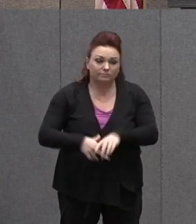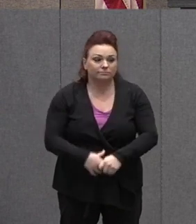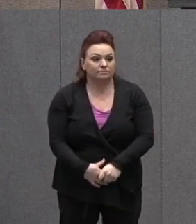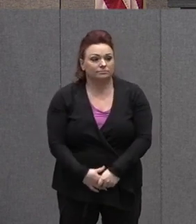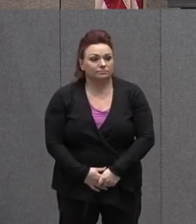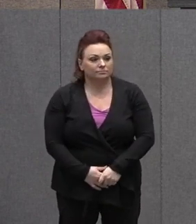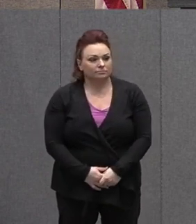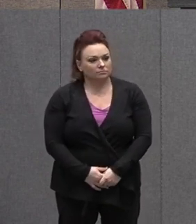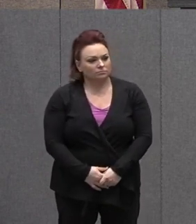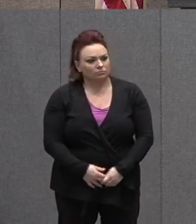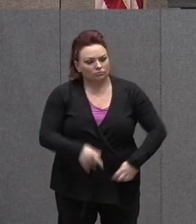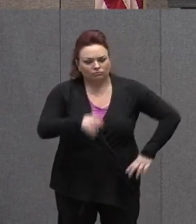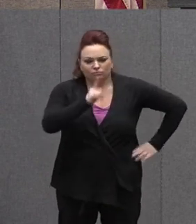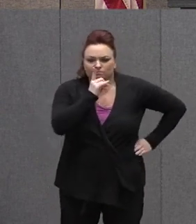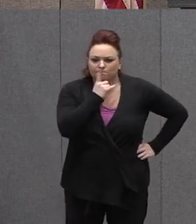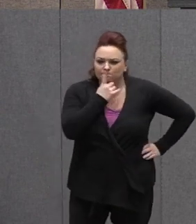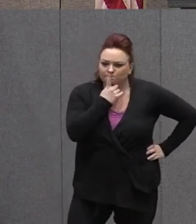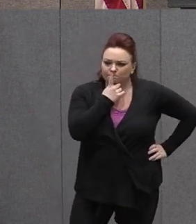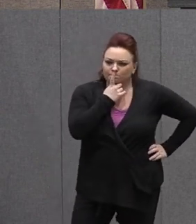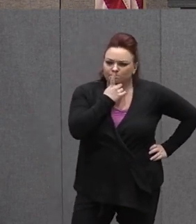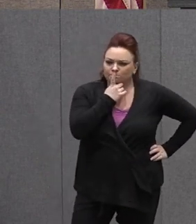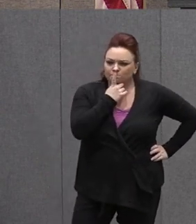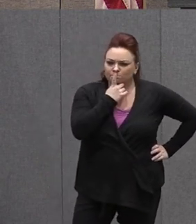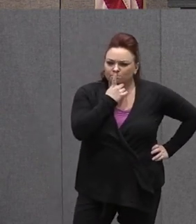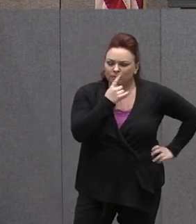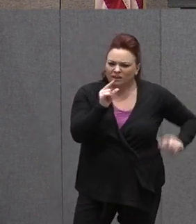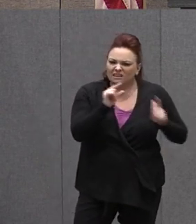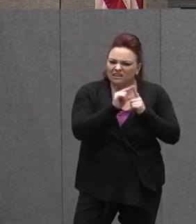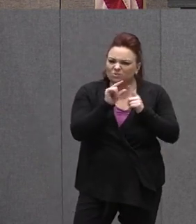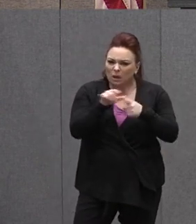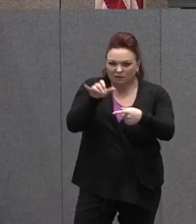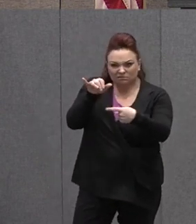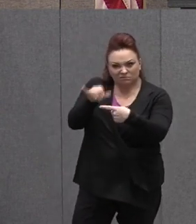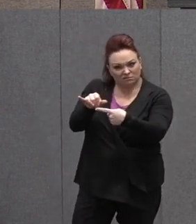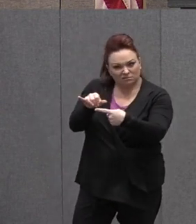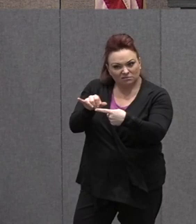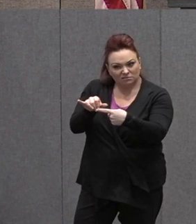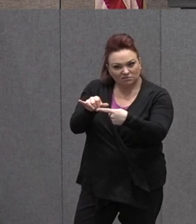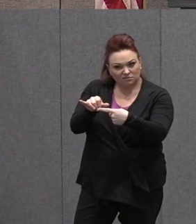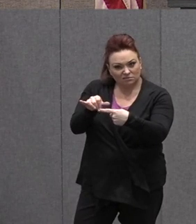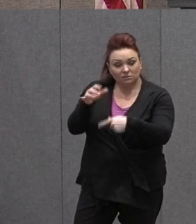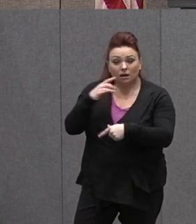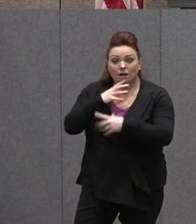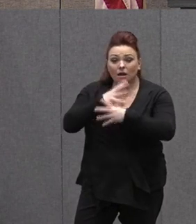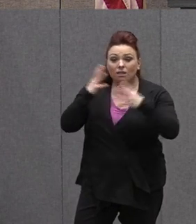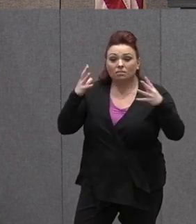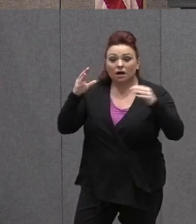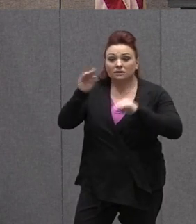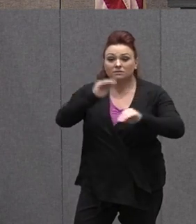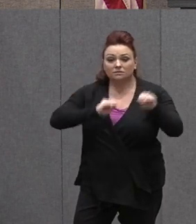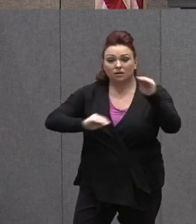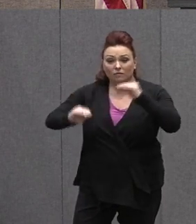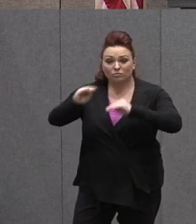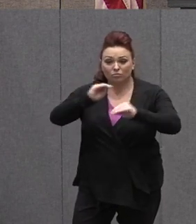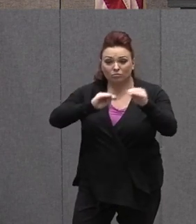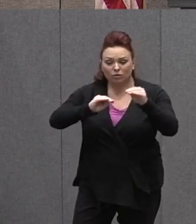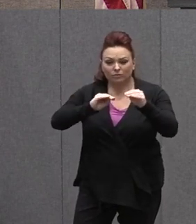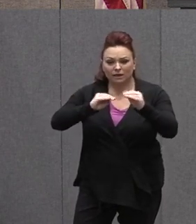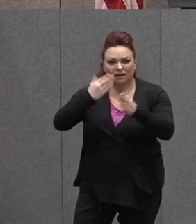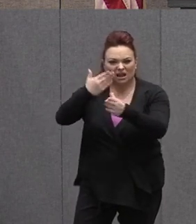This is a really long word. It says lots of movement and disruption.